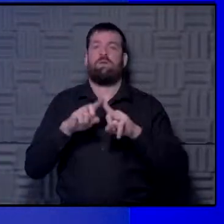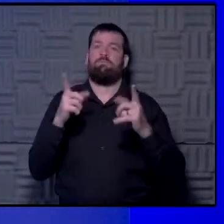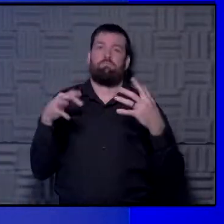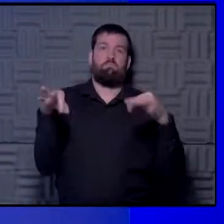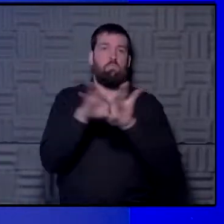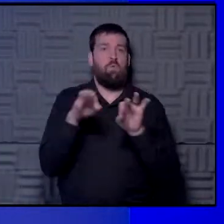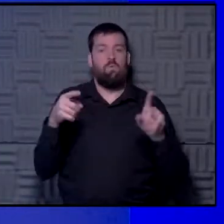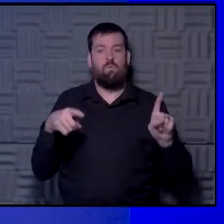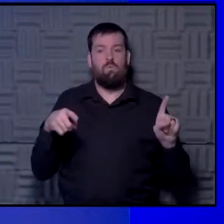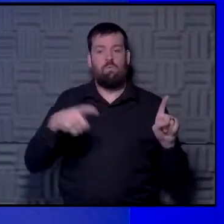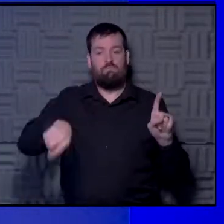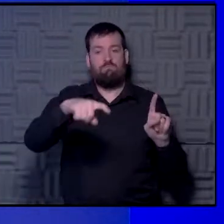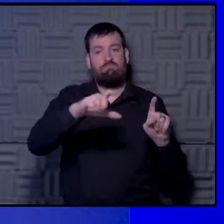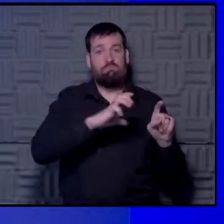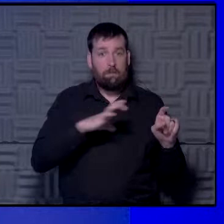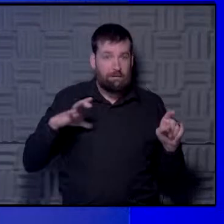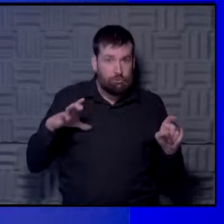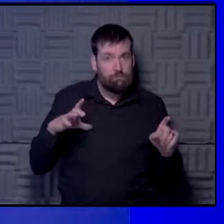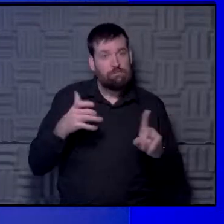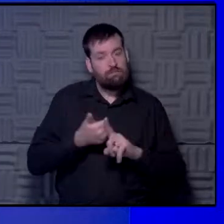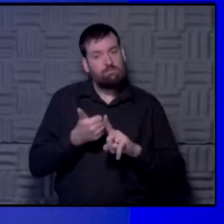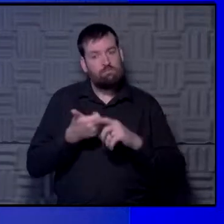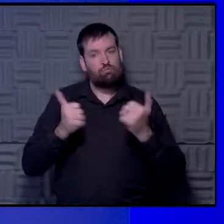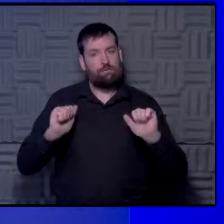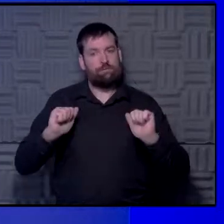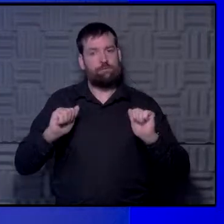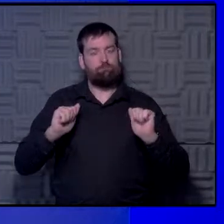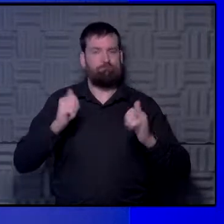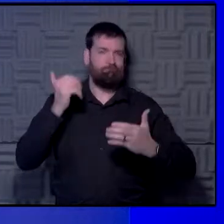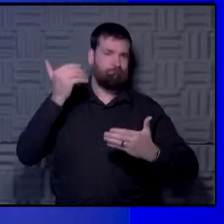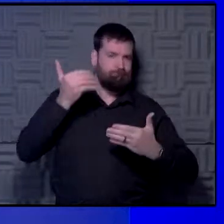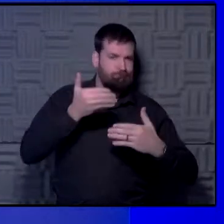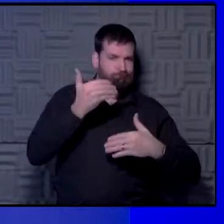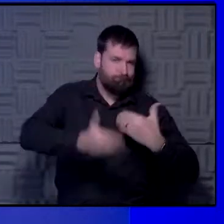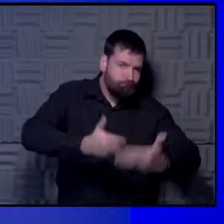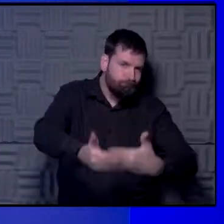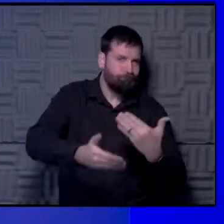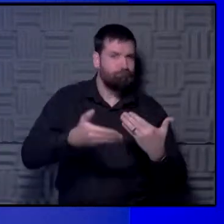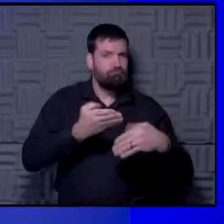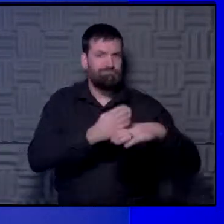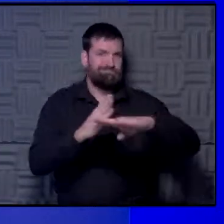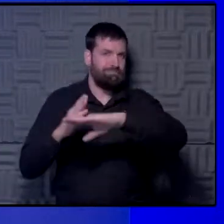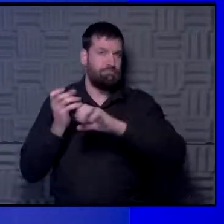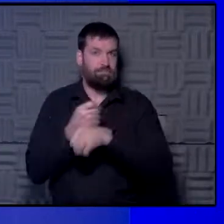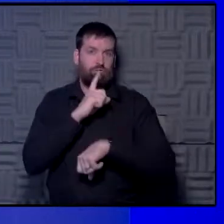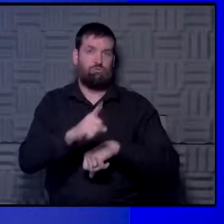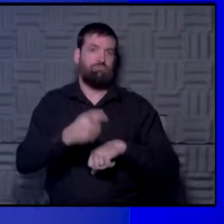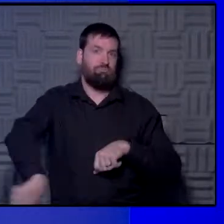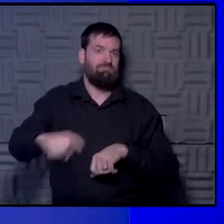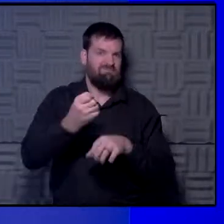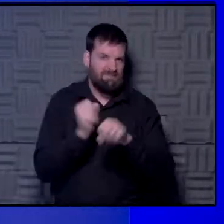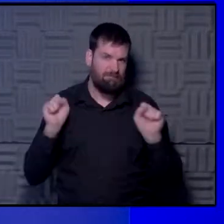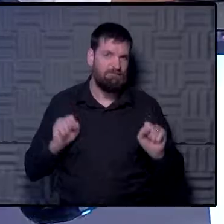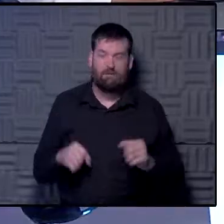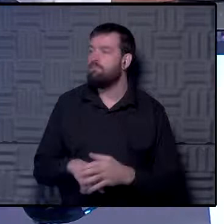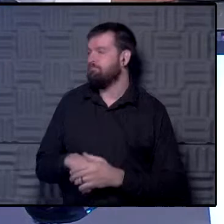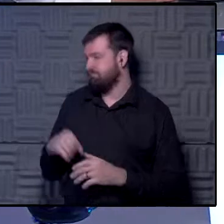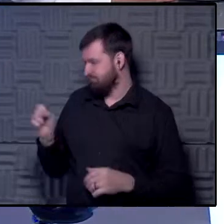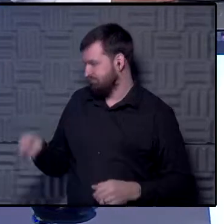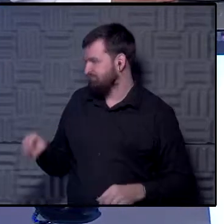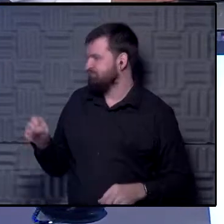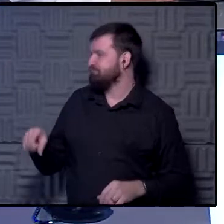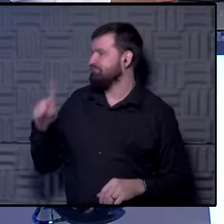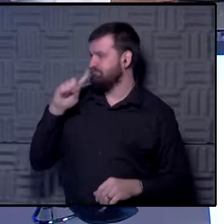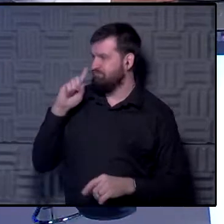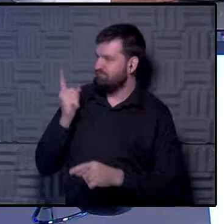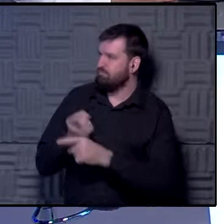think all these commissions have taken good steps and promoted these good steps to try and ensure the safety of voters. Yeah, I think it's